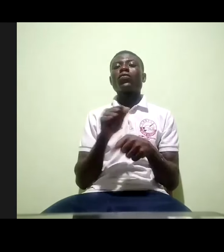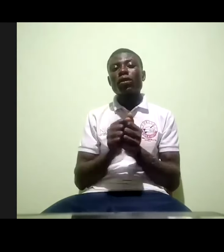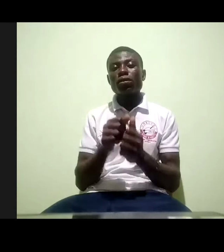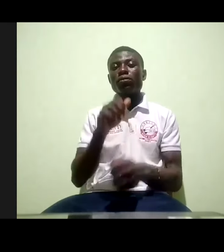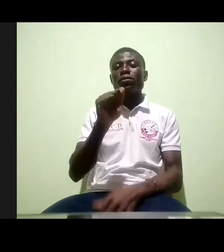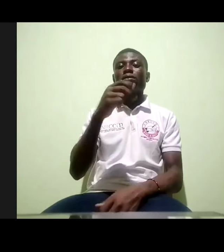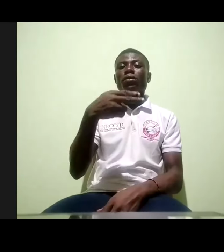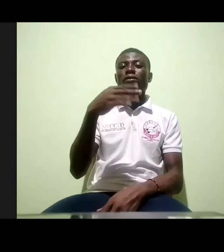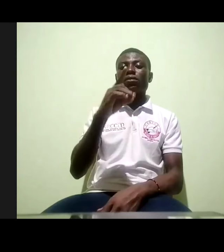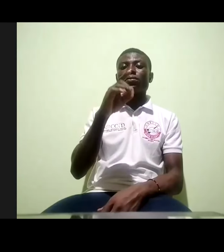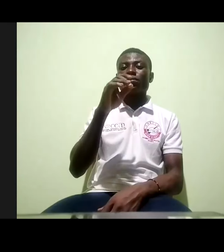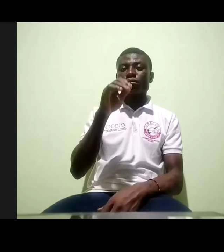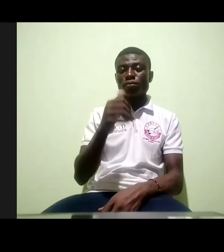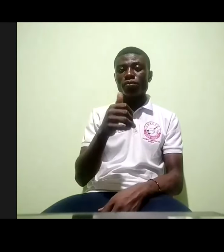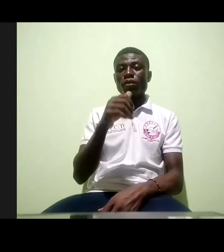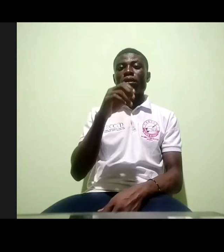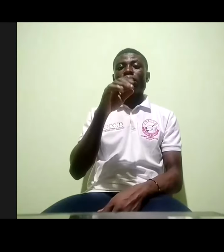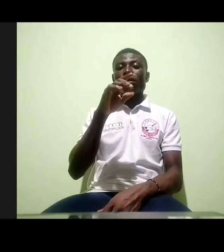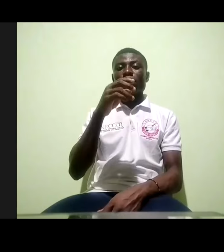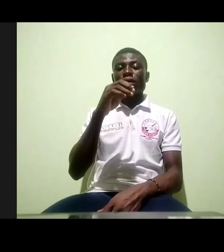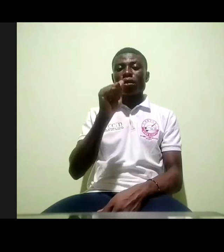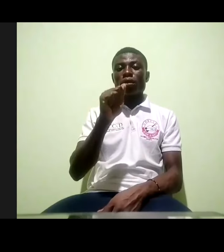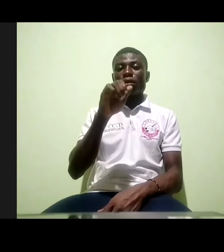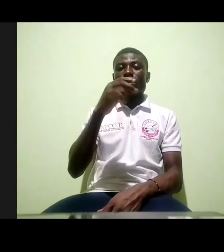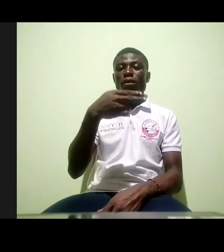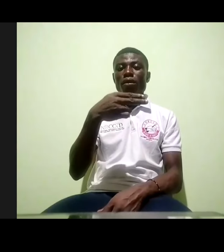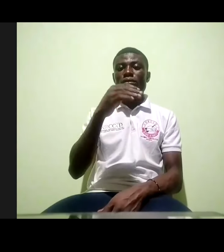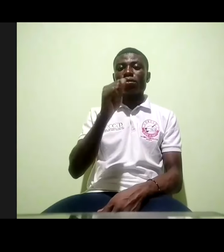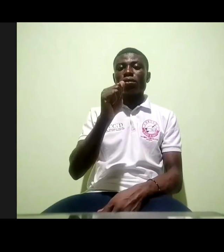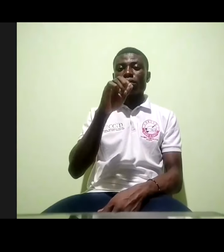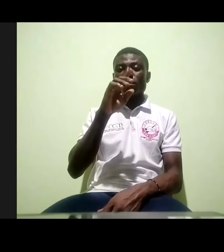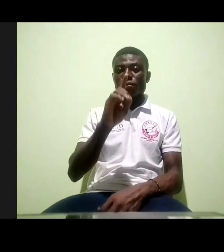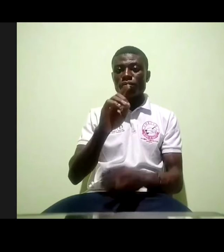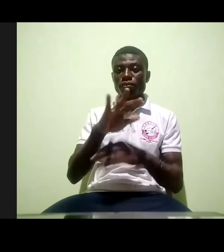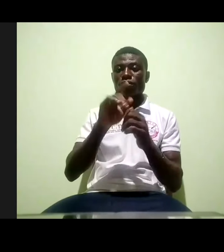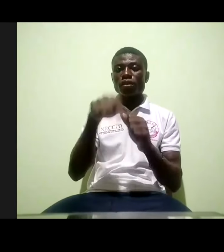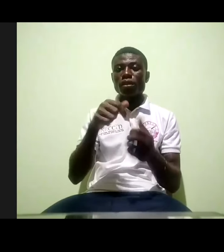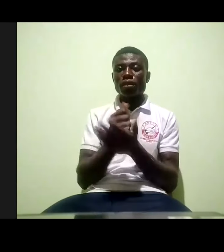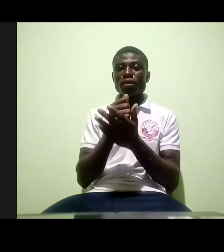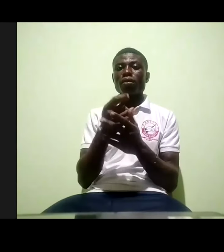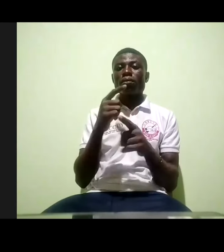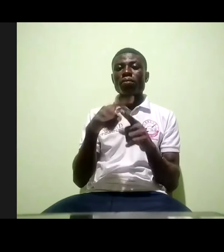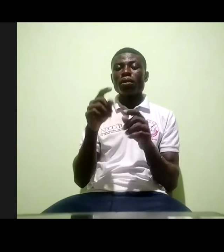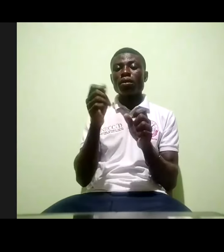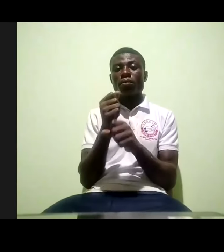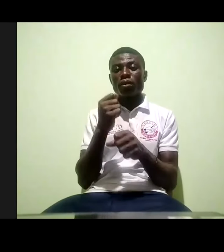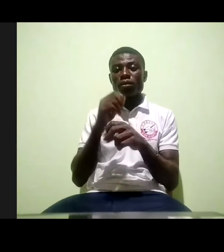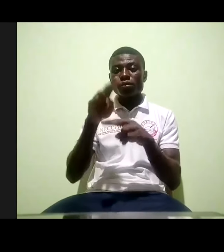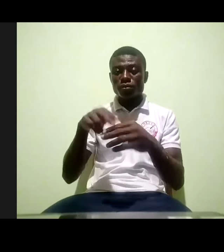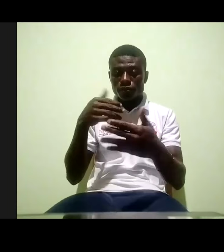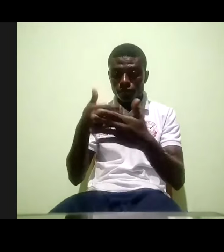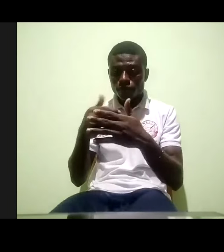formal diagnosis, we can help them by making them sit closer to